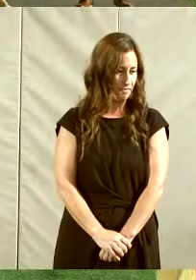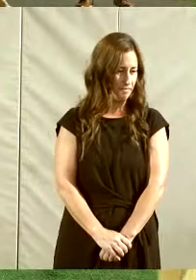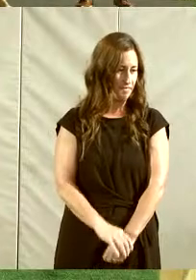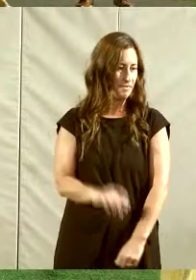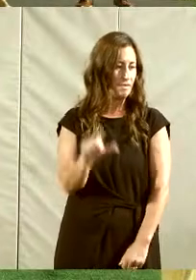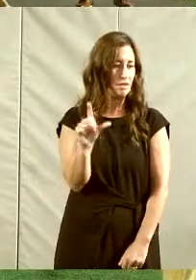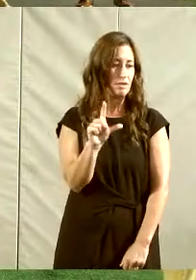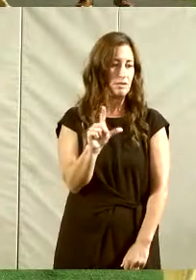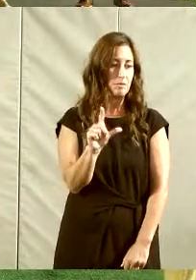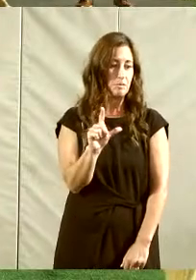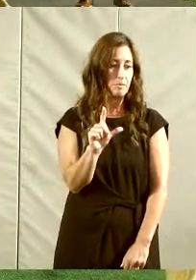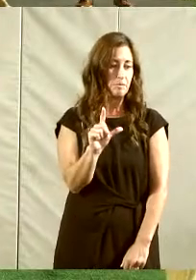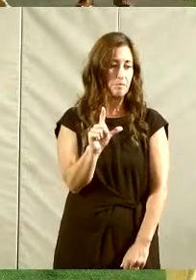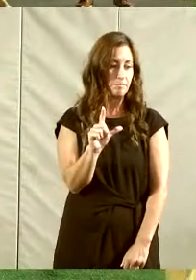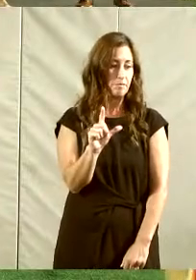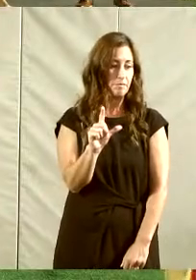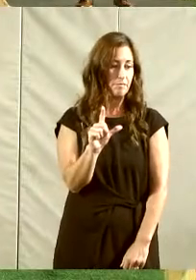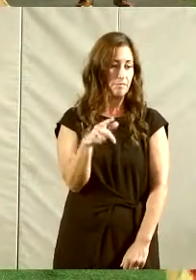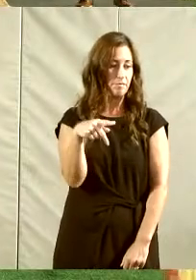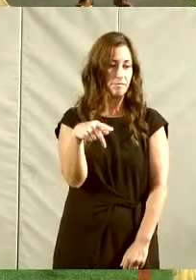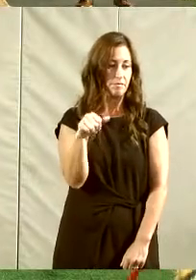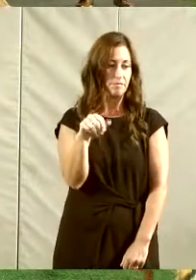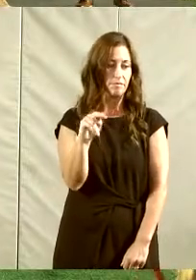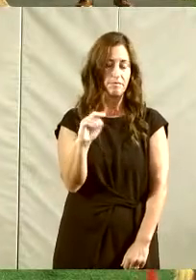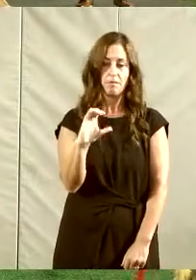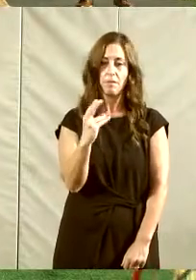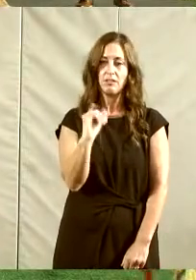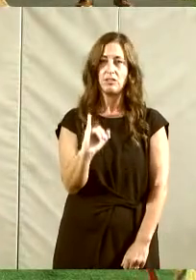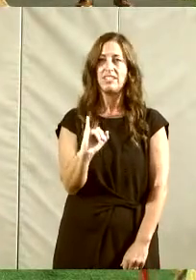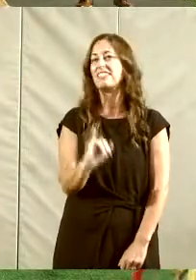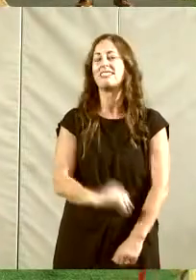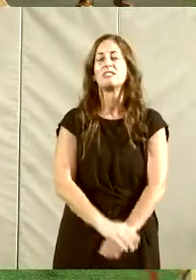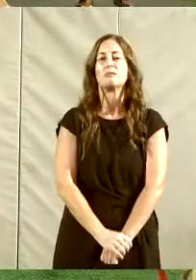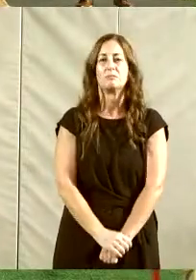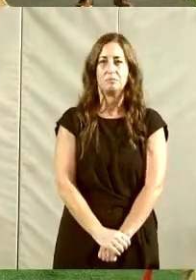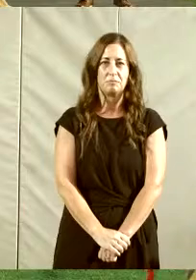Luis Uriel Martinez Panchi.